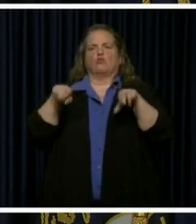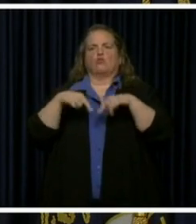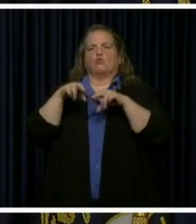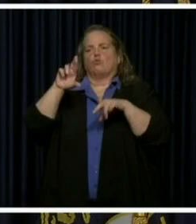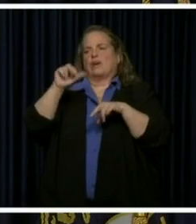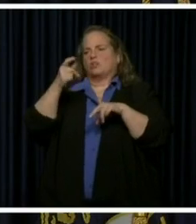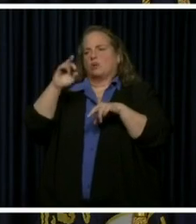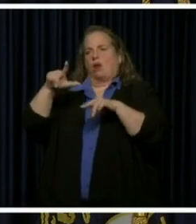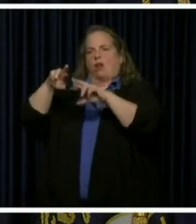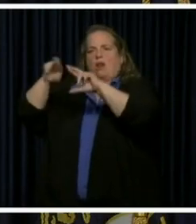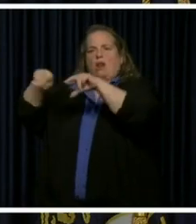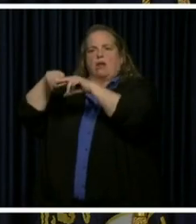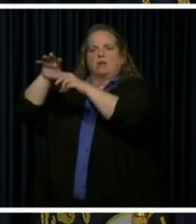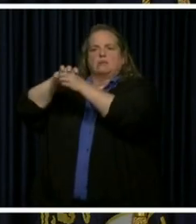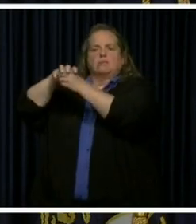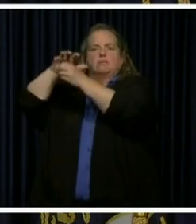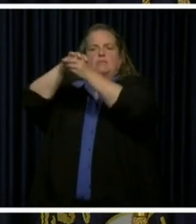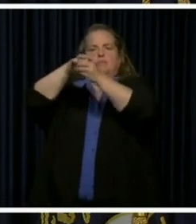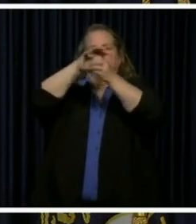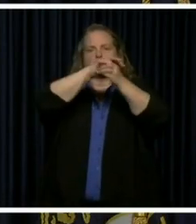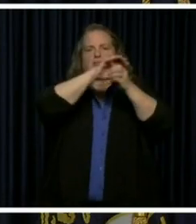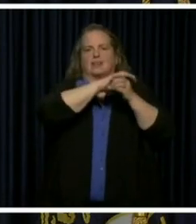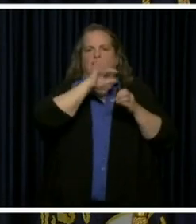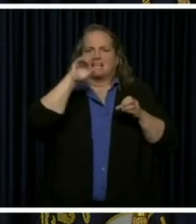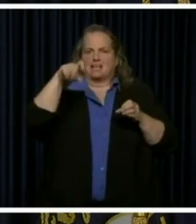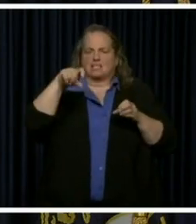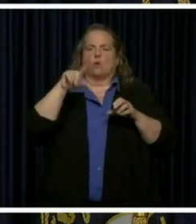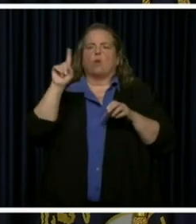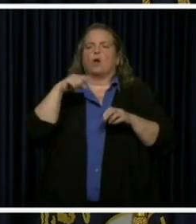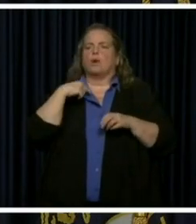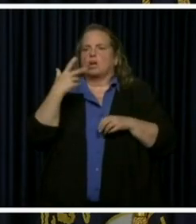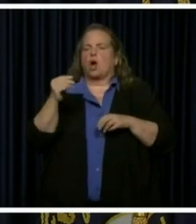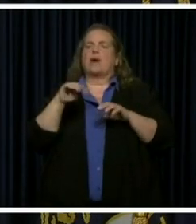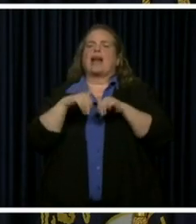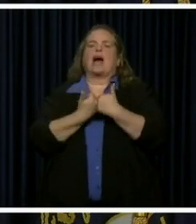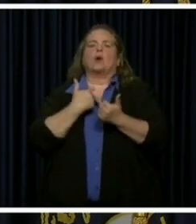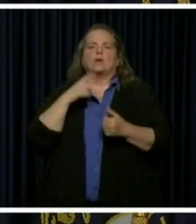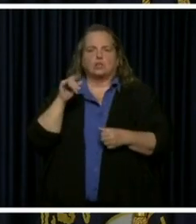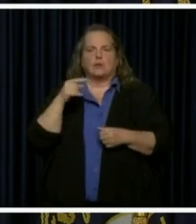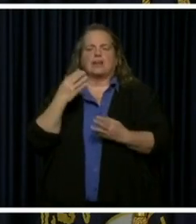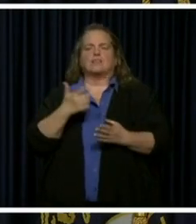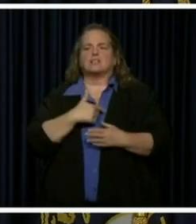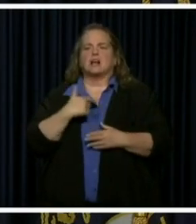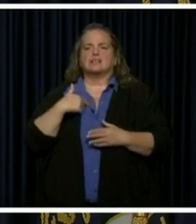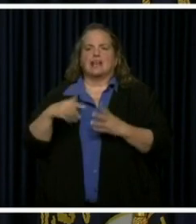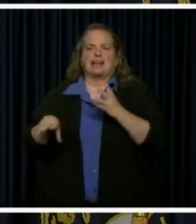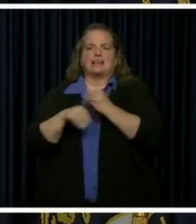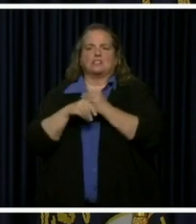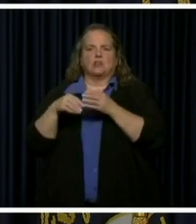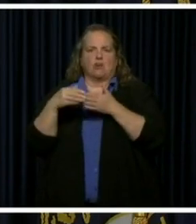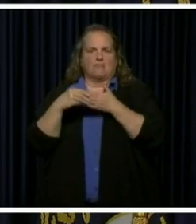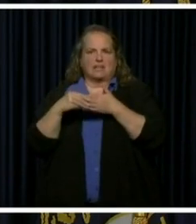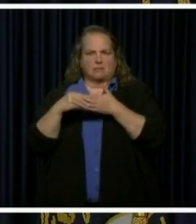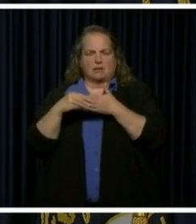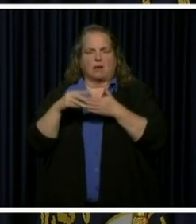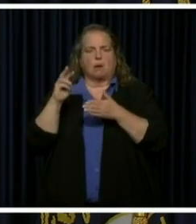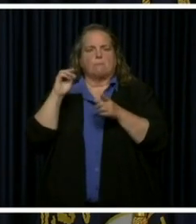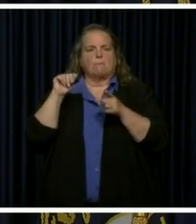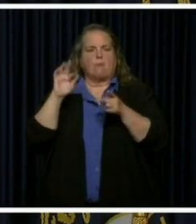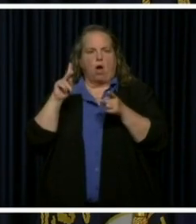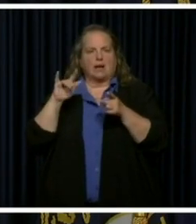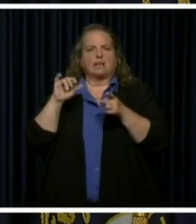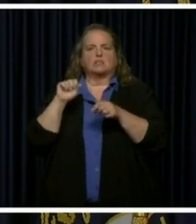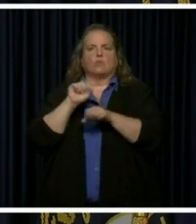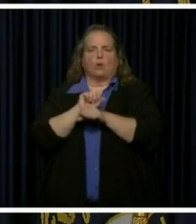if necessary in where we go and how we do it. We believe it gives us additional flexibility. So Mark is working with those